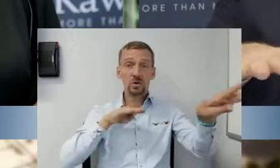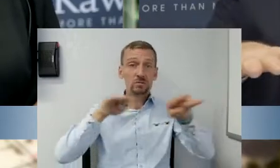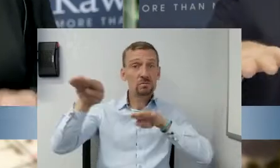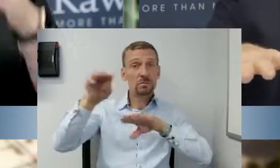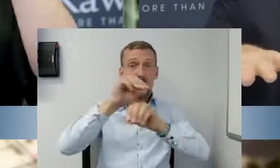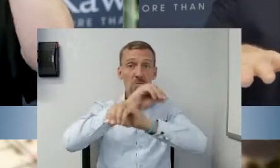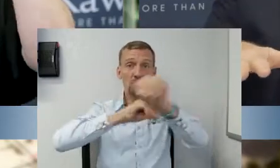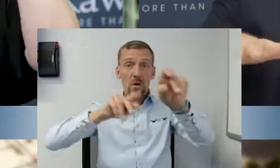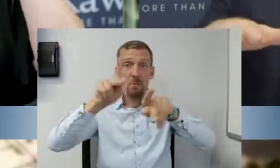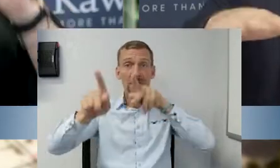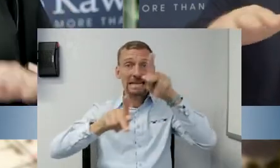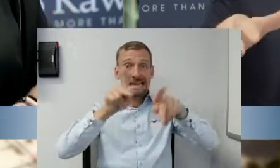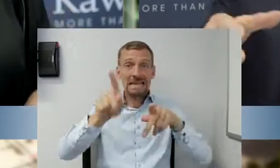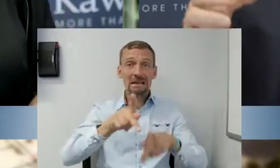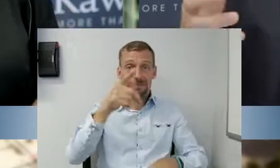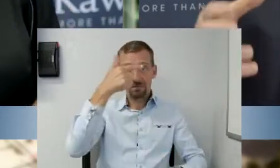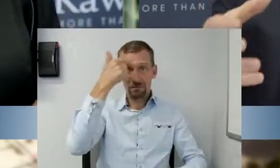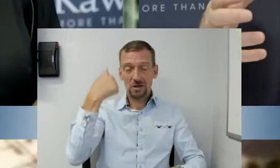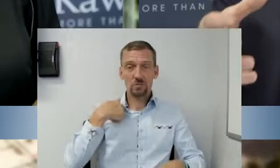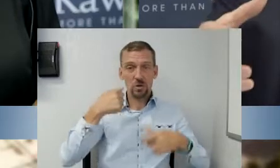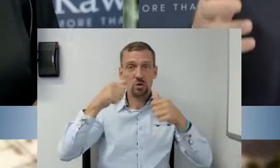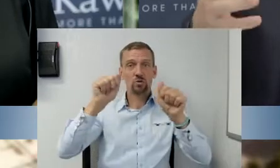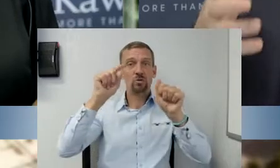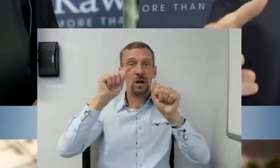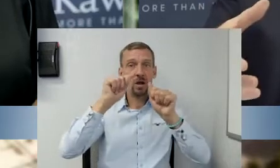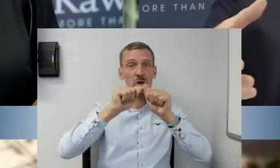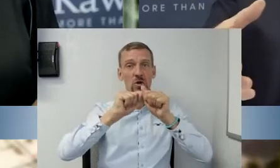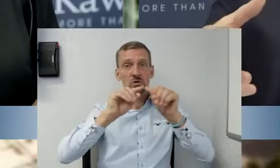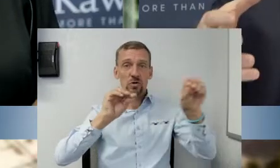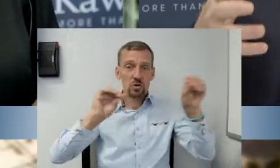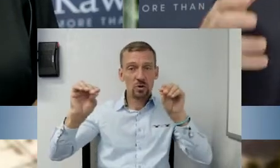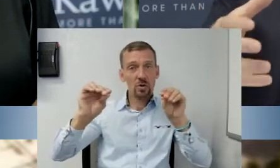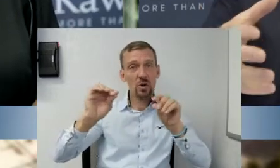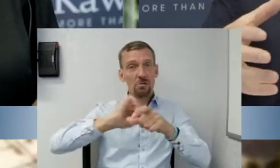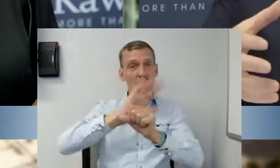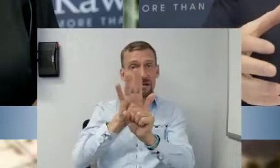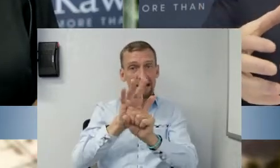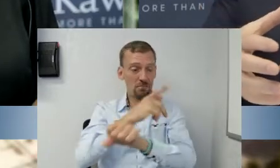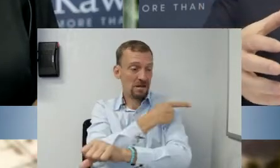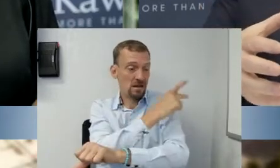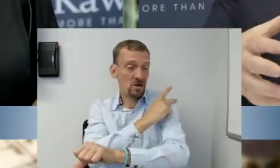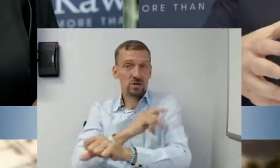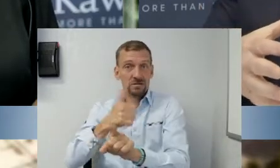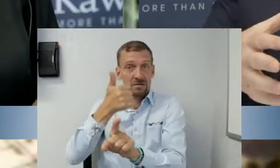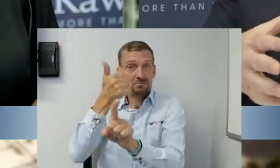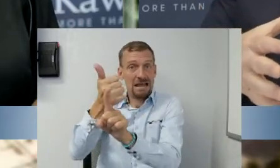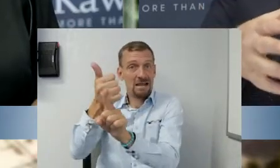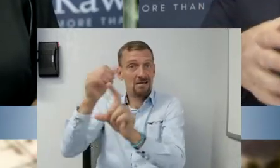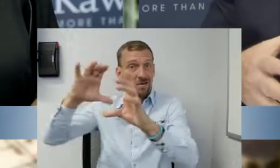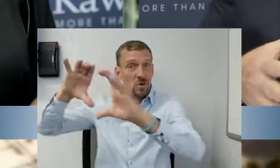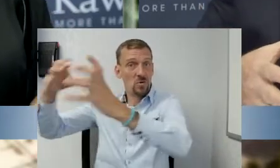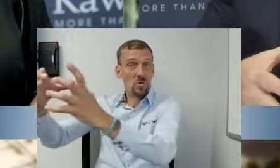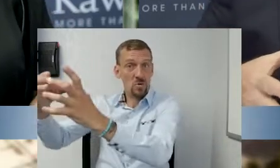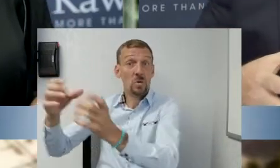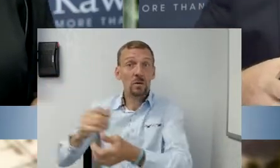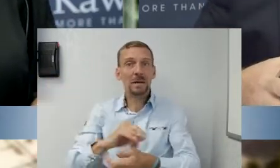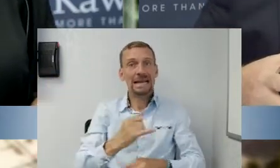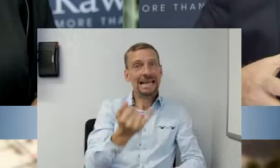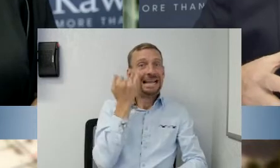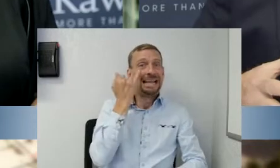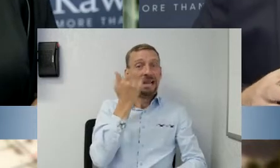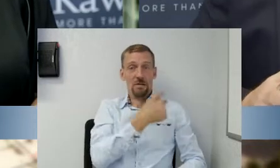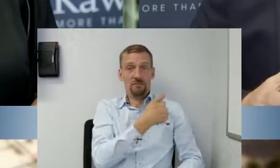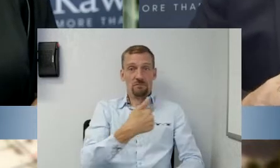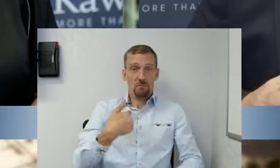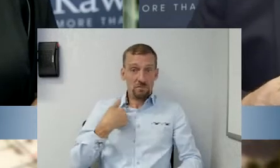people around, Yeah. because we're trying to cohort COVID patients by themselves. But if we did get